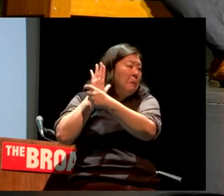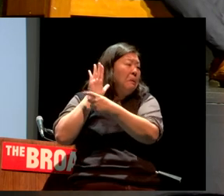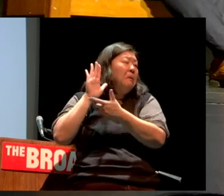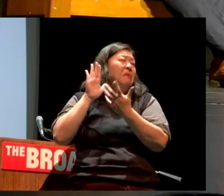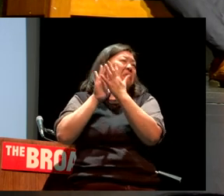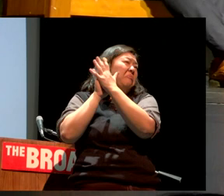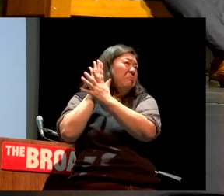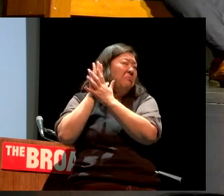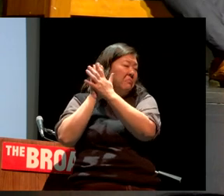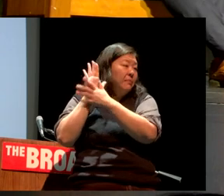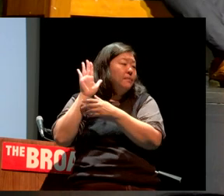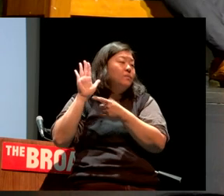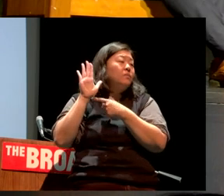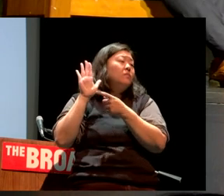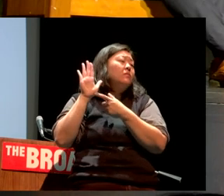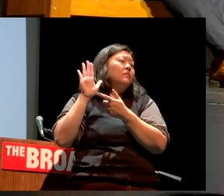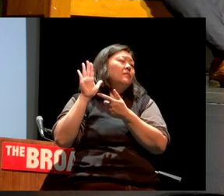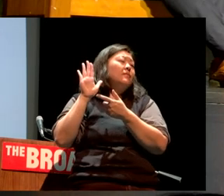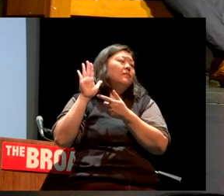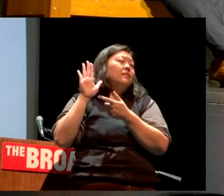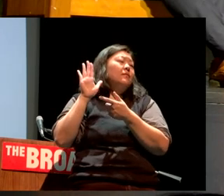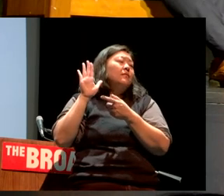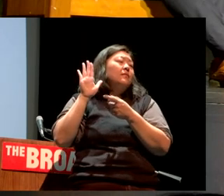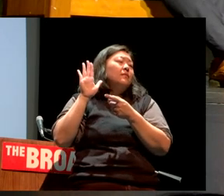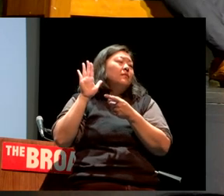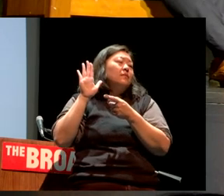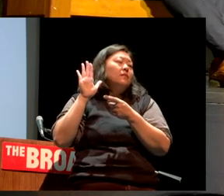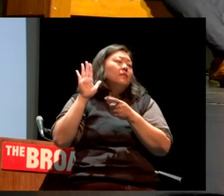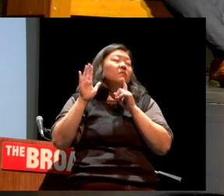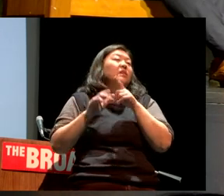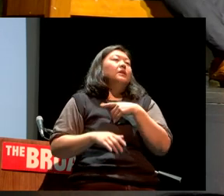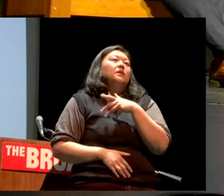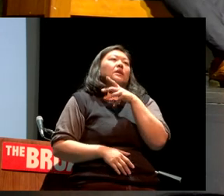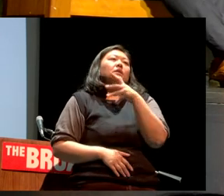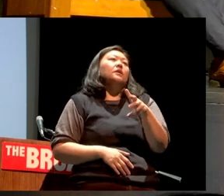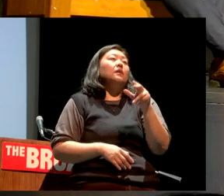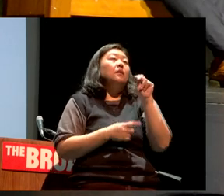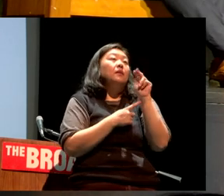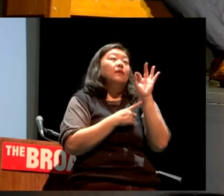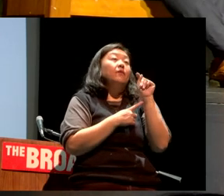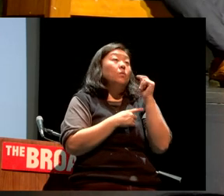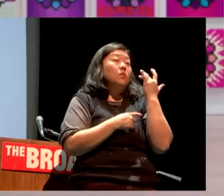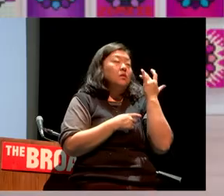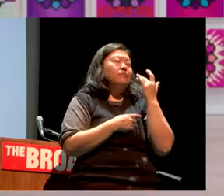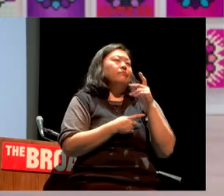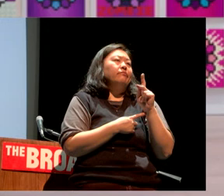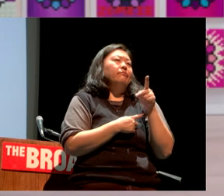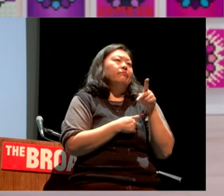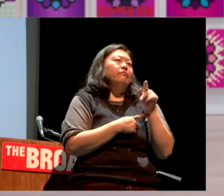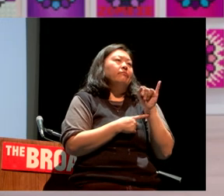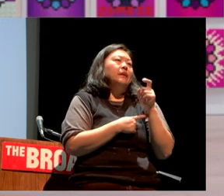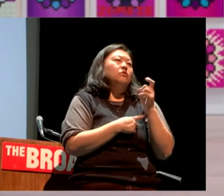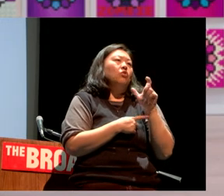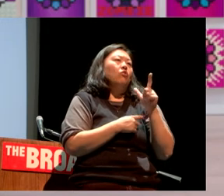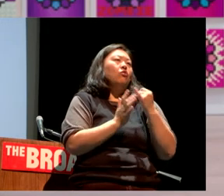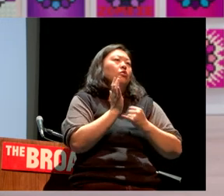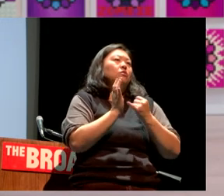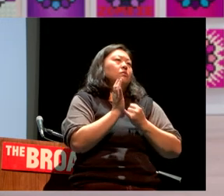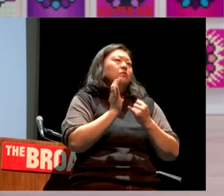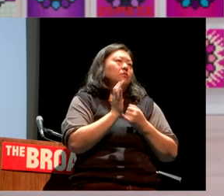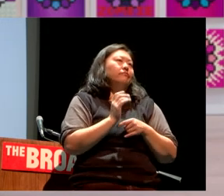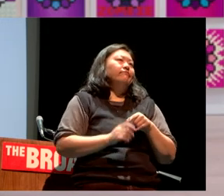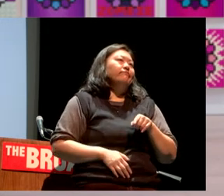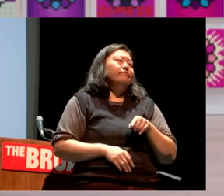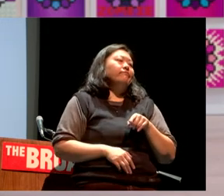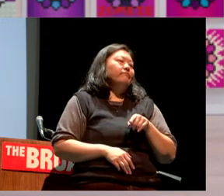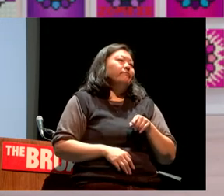NFT art, and which I hated, to be honest, but just like in the past art movement, you were using gods or religious figures.